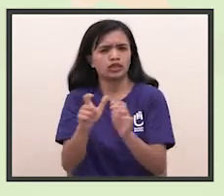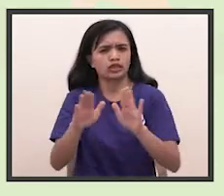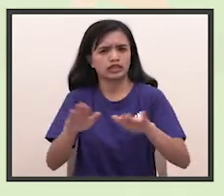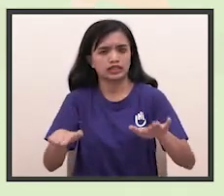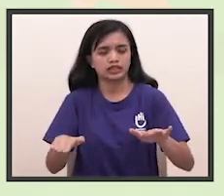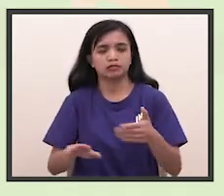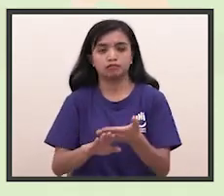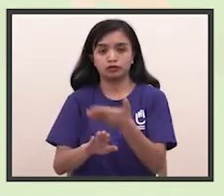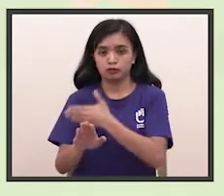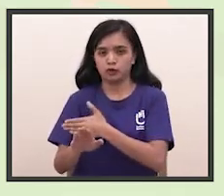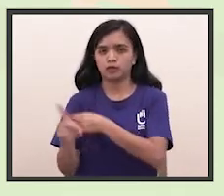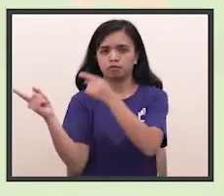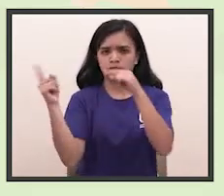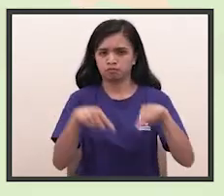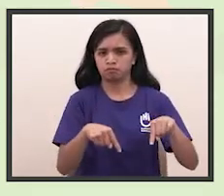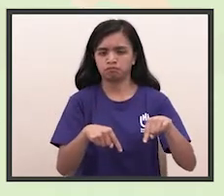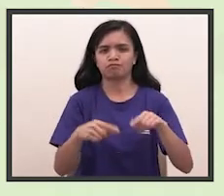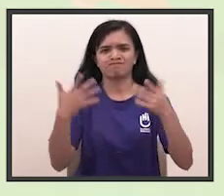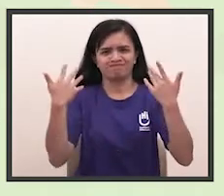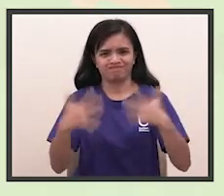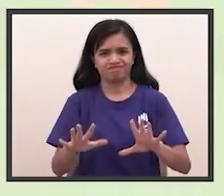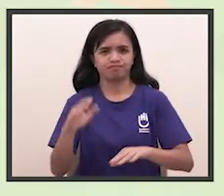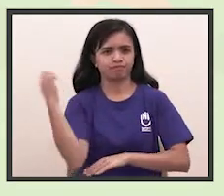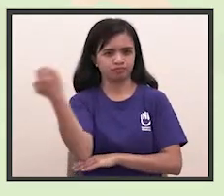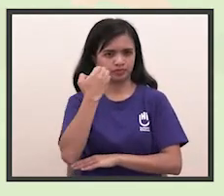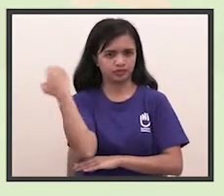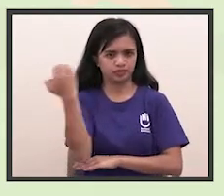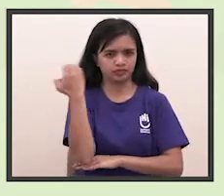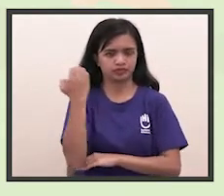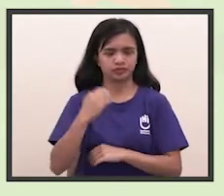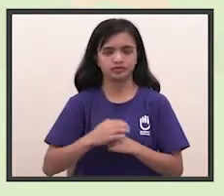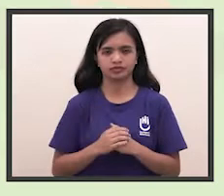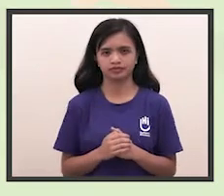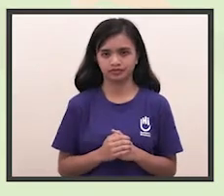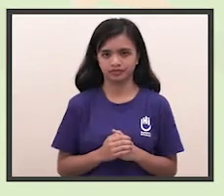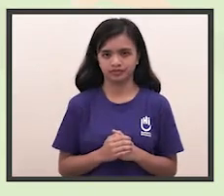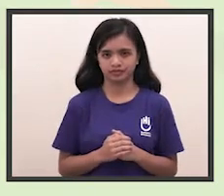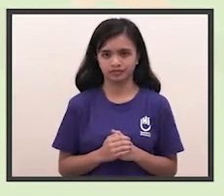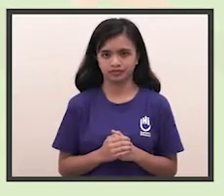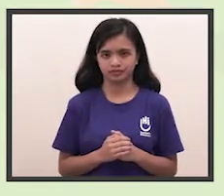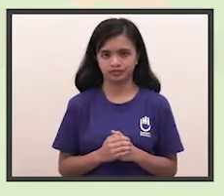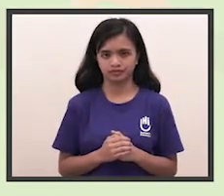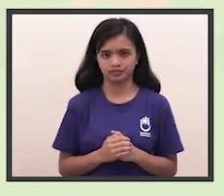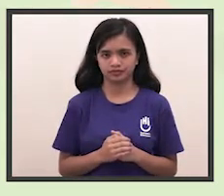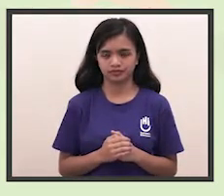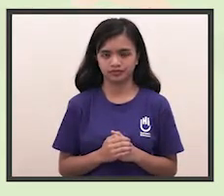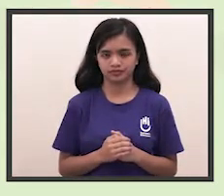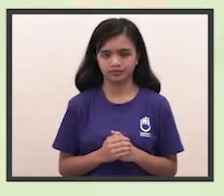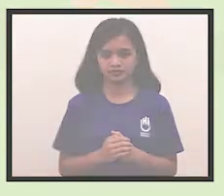do with children before, during, and after an emergency.